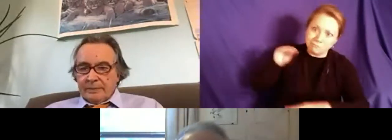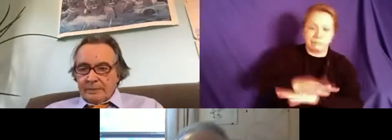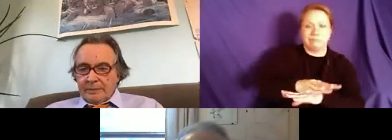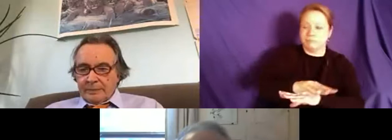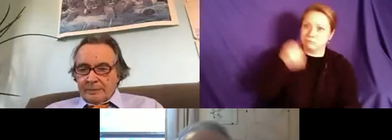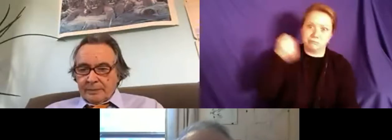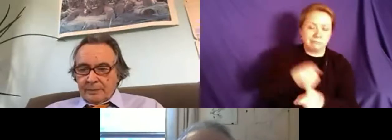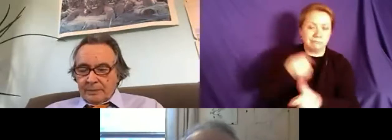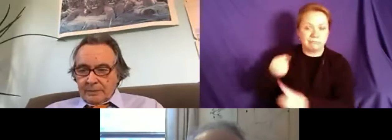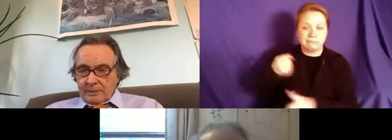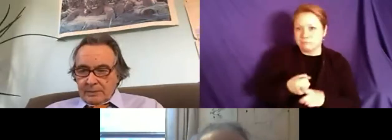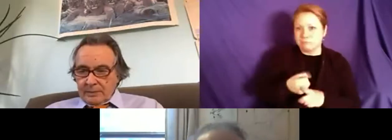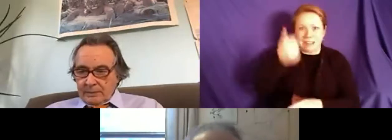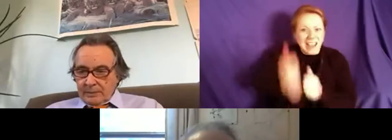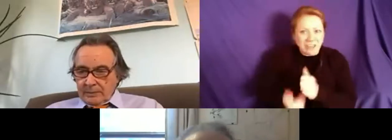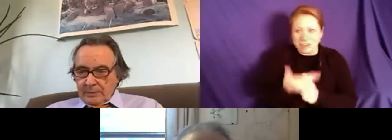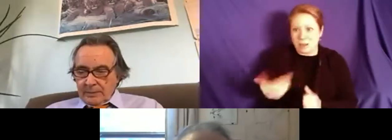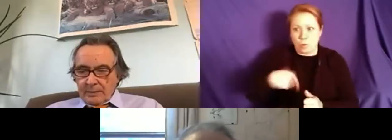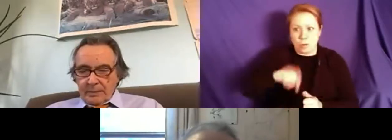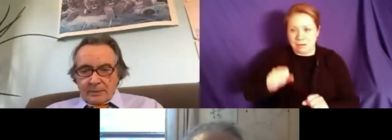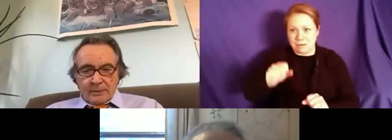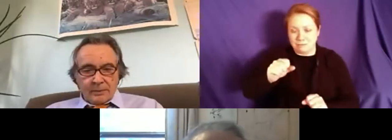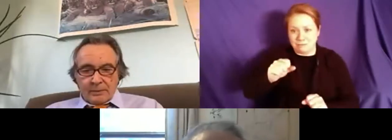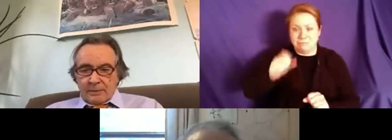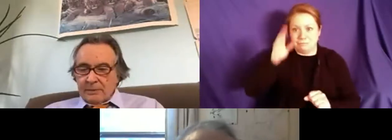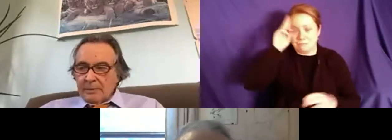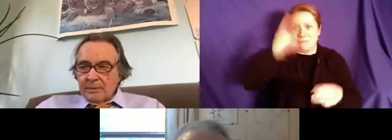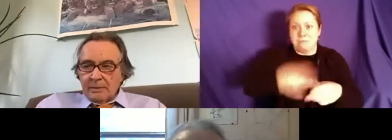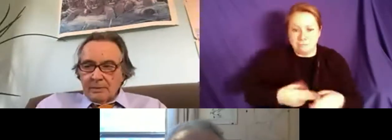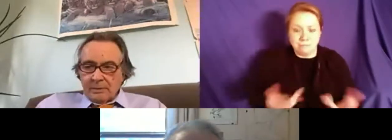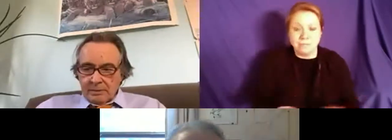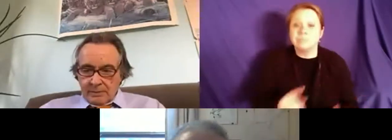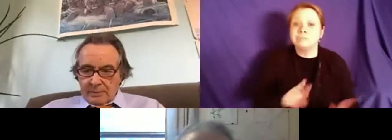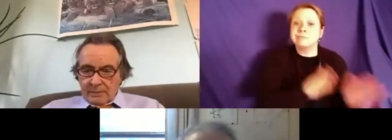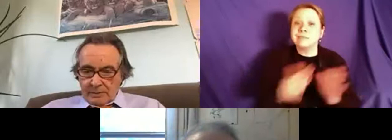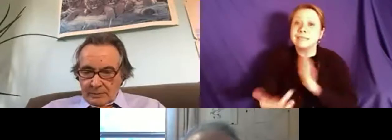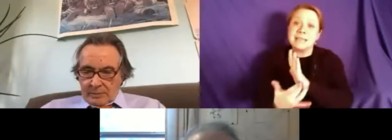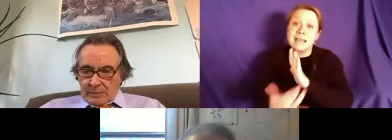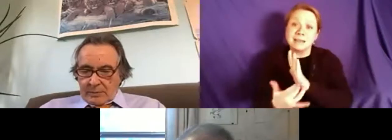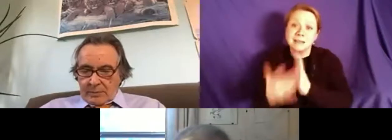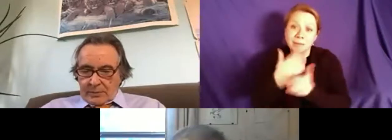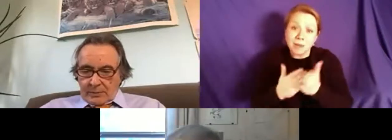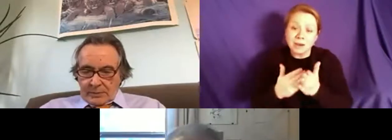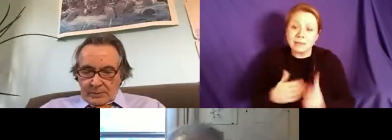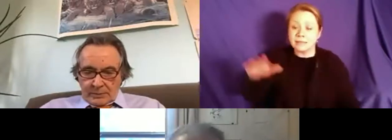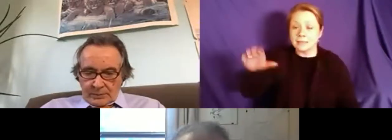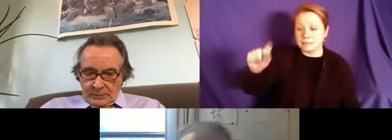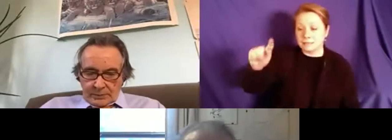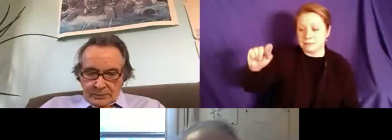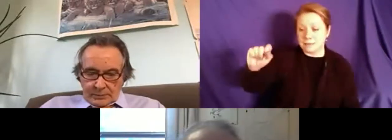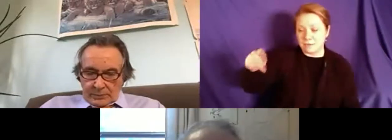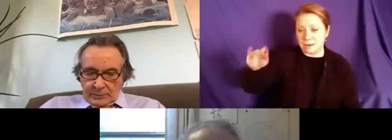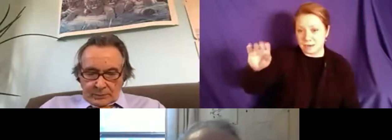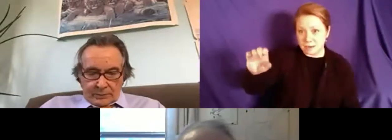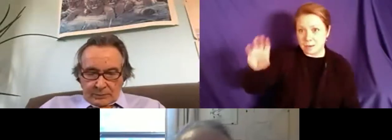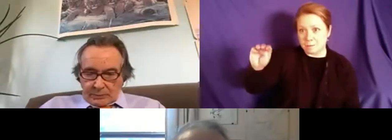on just about everything we can name. On the technical side of things, Stephanie Monty will be helping